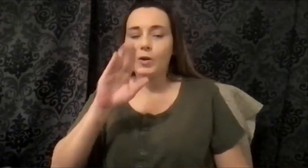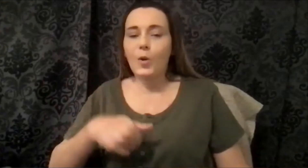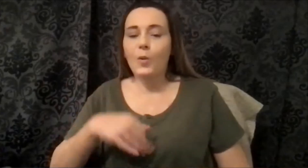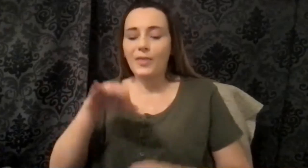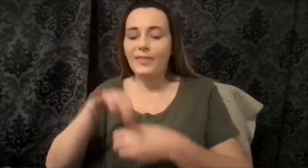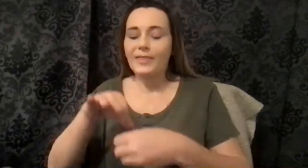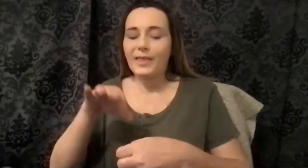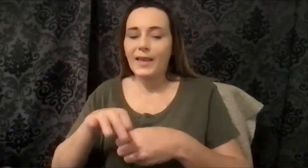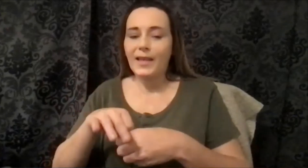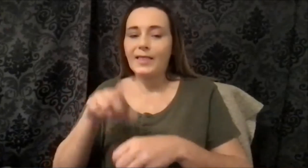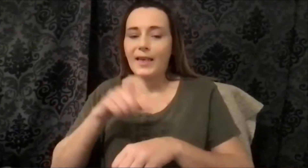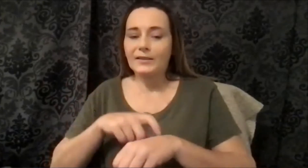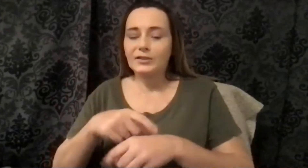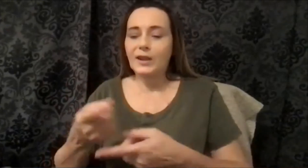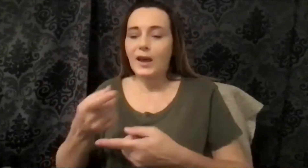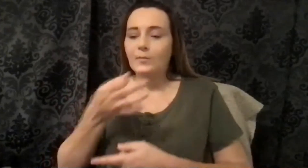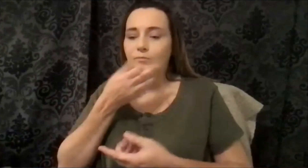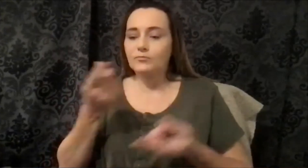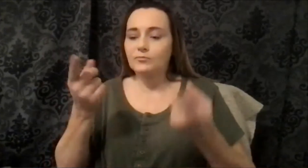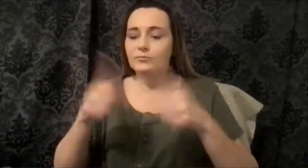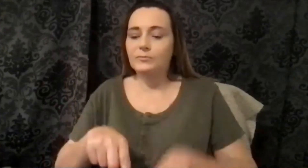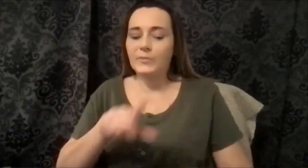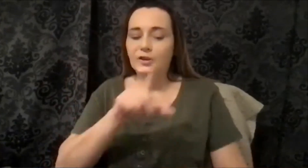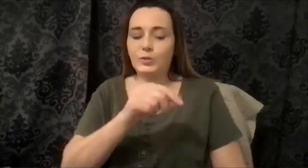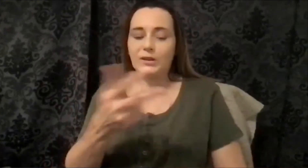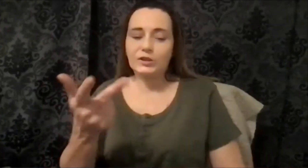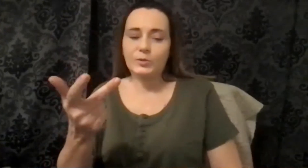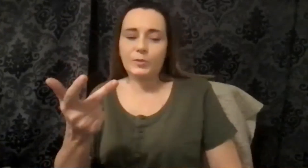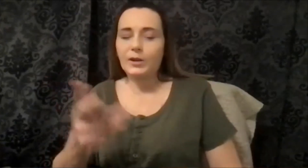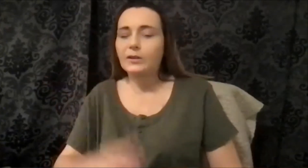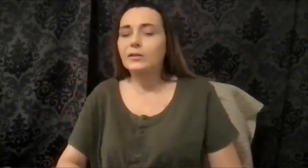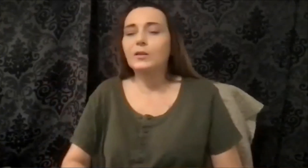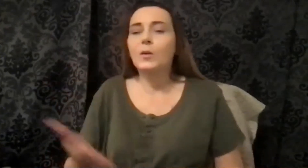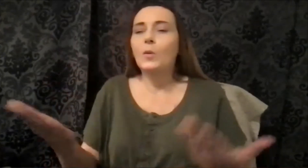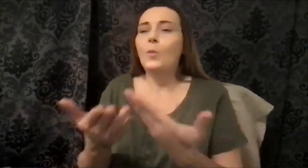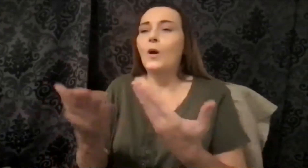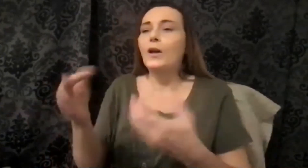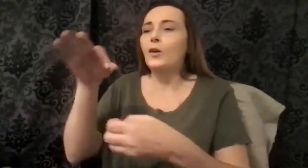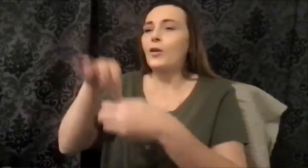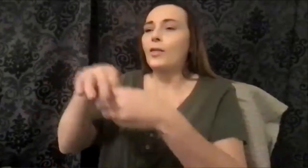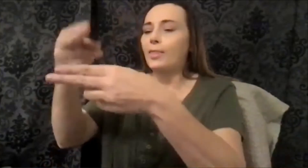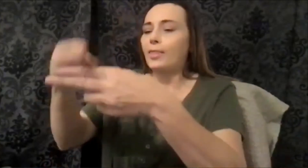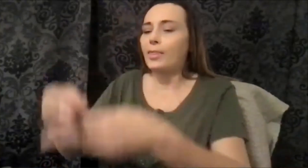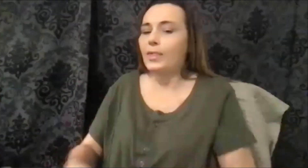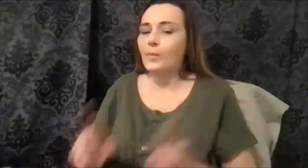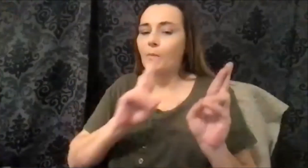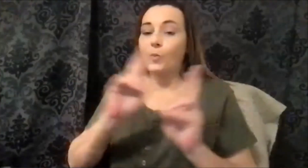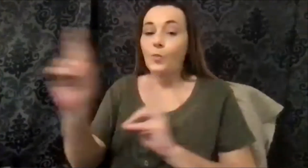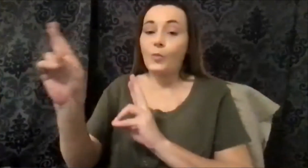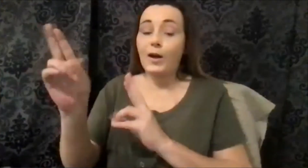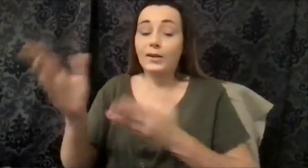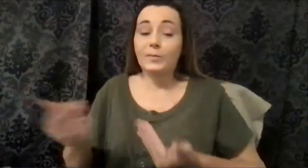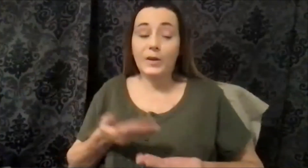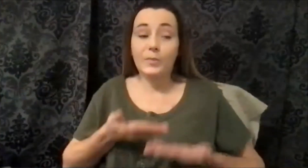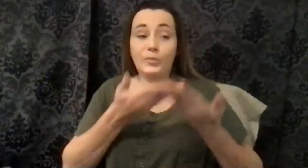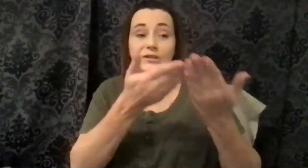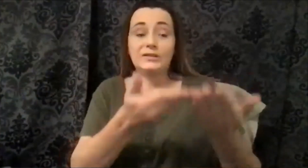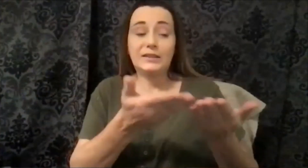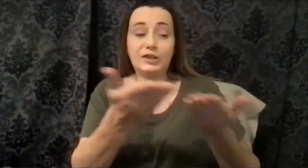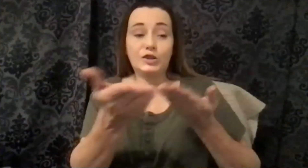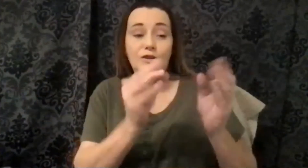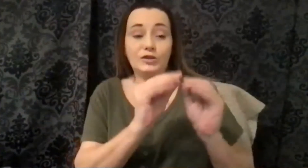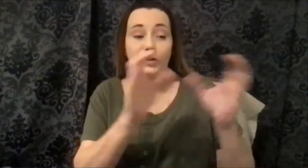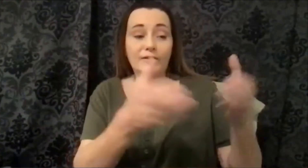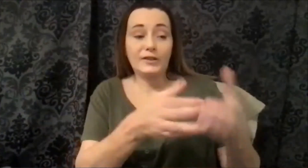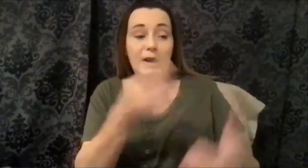in 2023. Were there nominations ready to be presented to the service conference for this